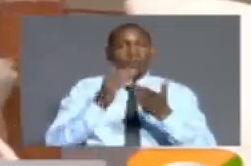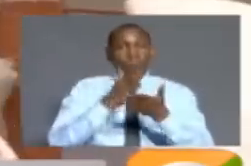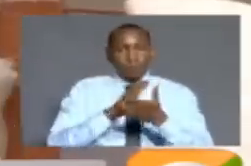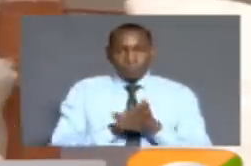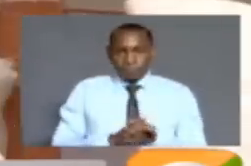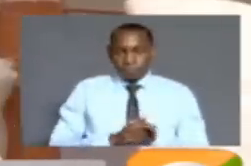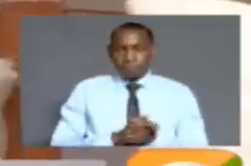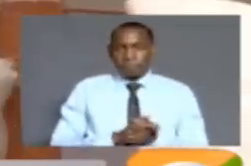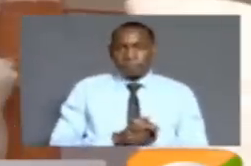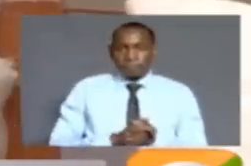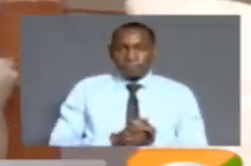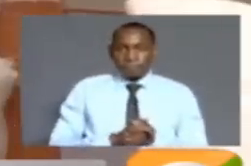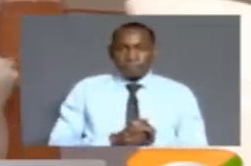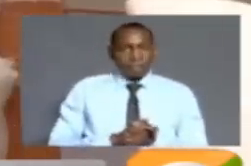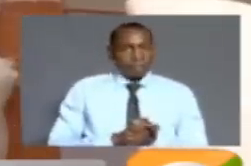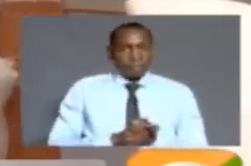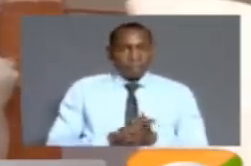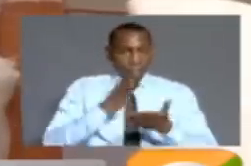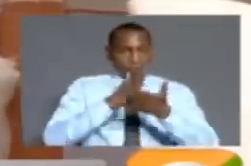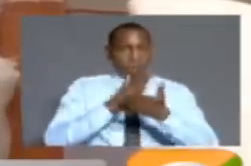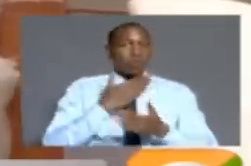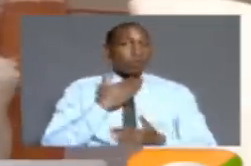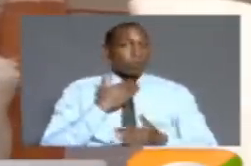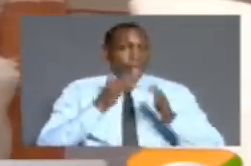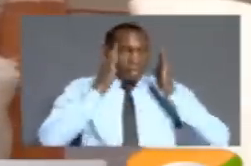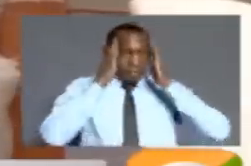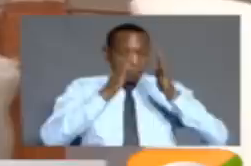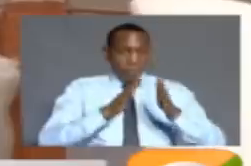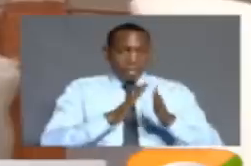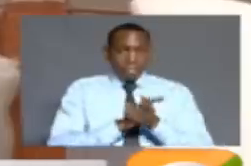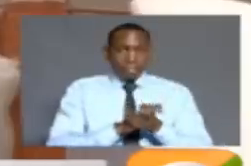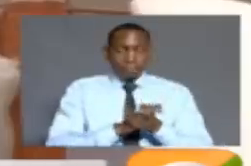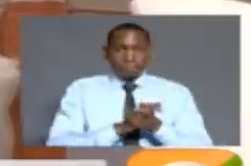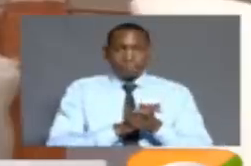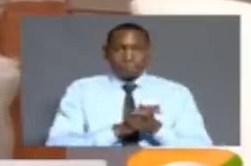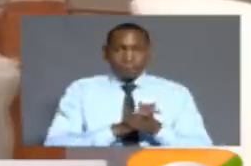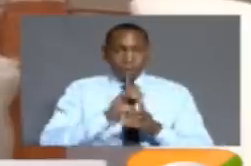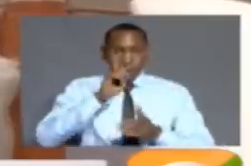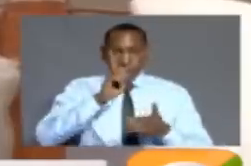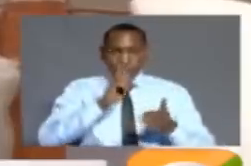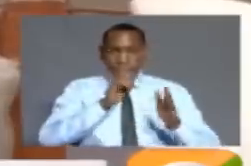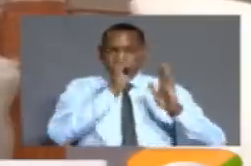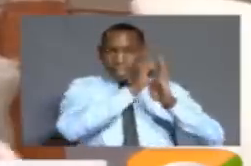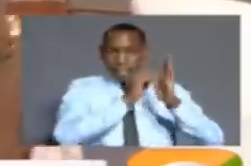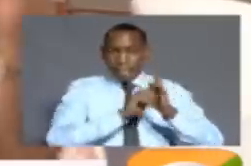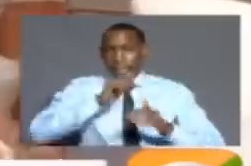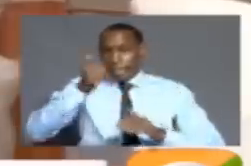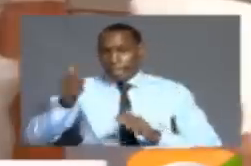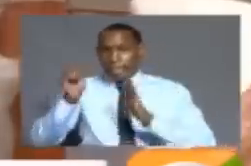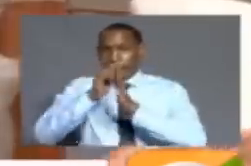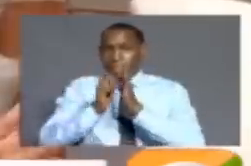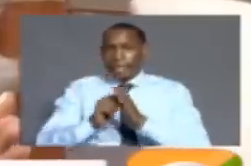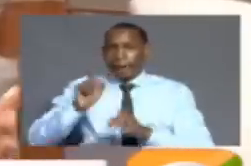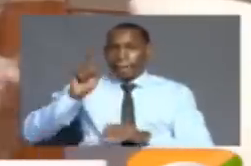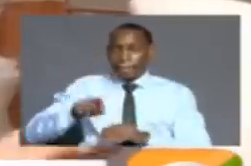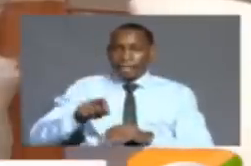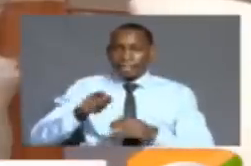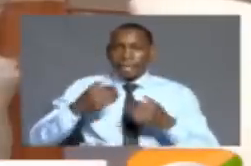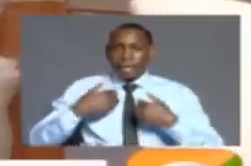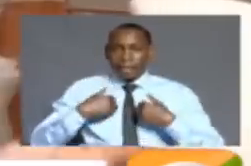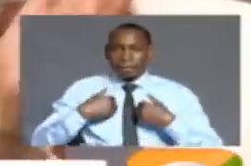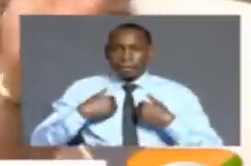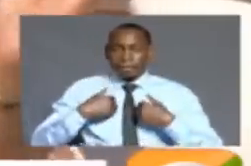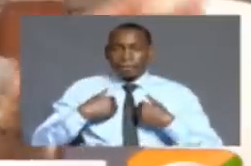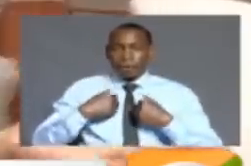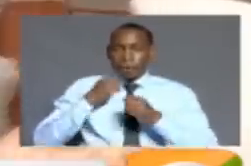think we can also, as much as we want to focus on maybe one to make it more successful, there are some that we must also carry along. Food